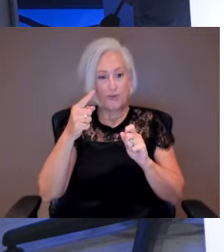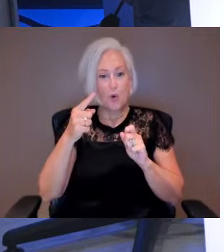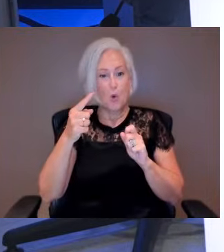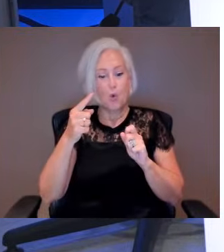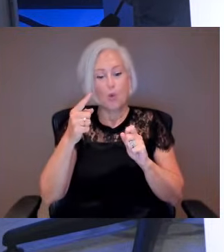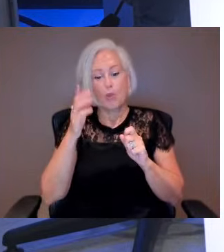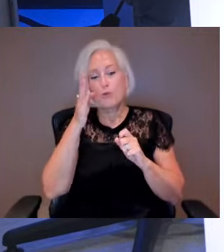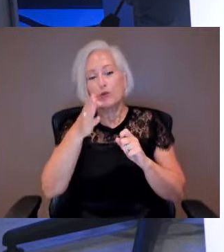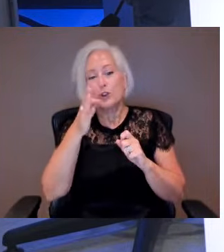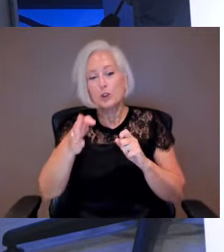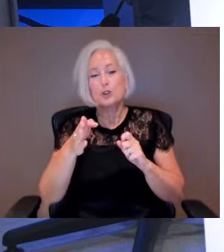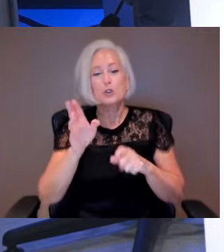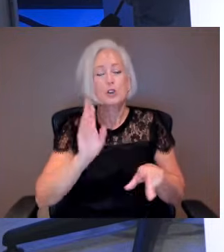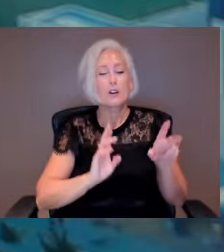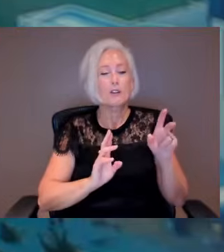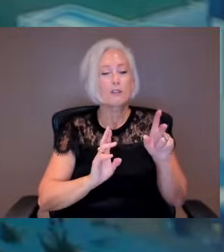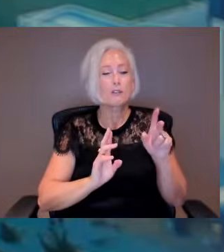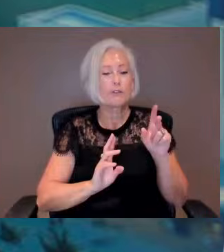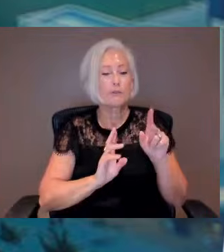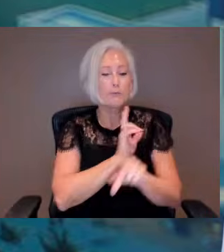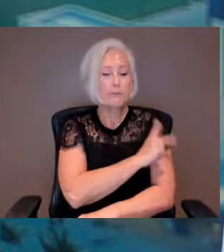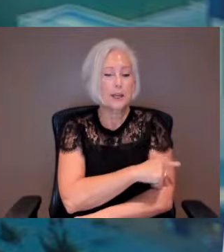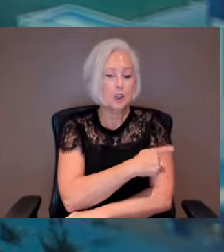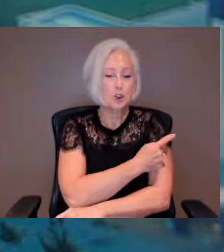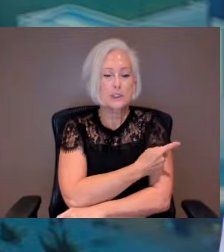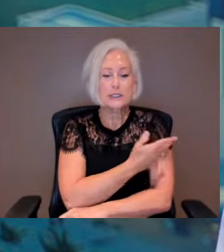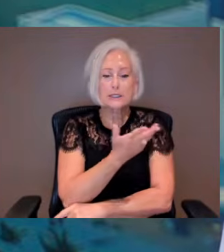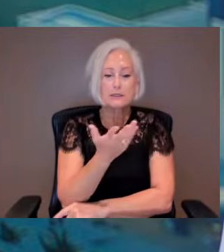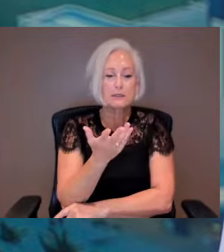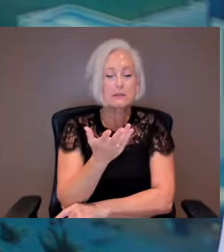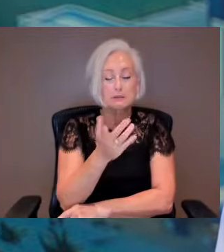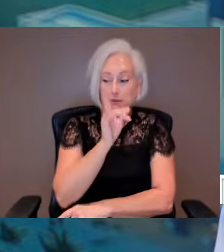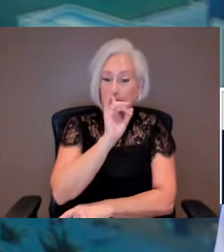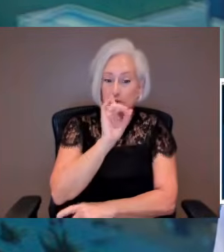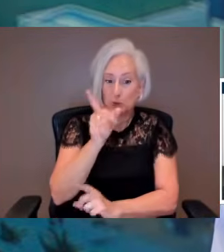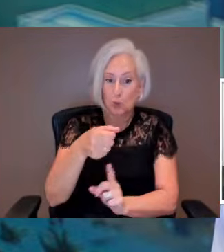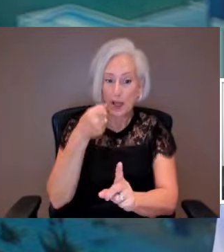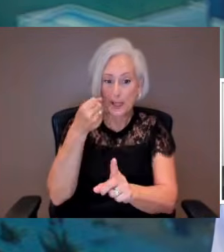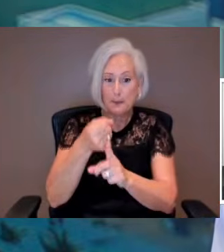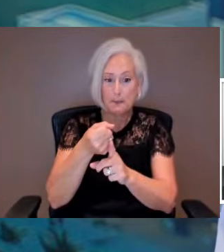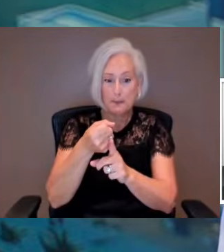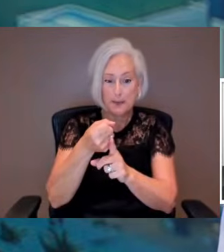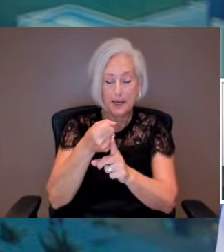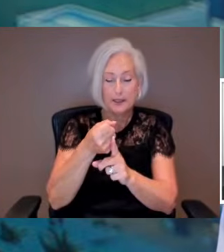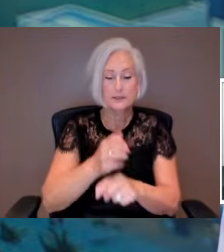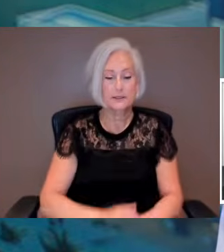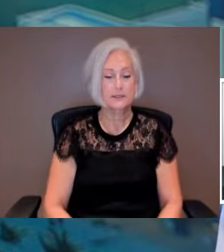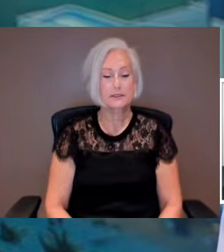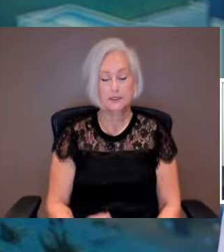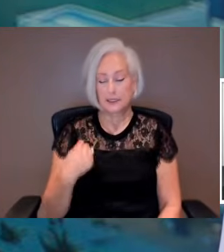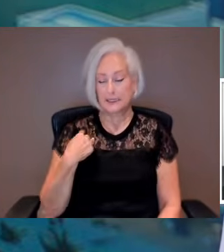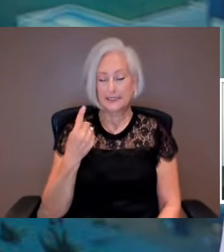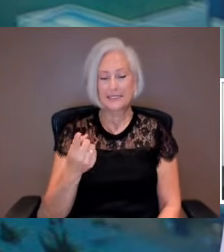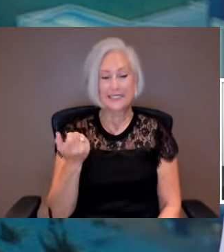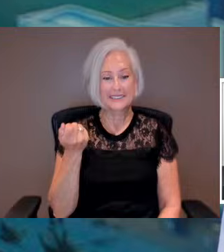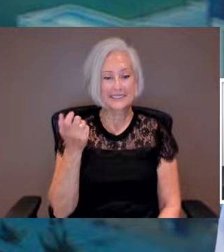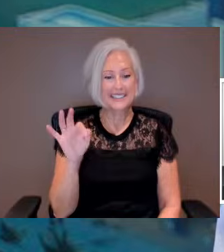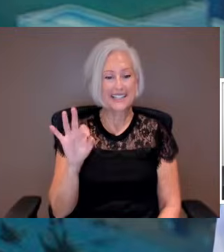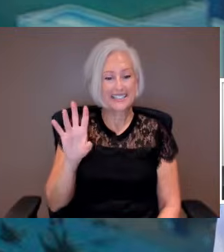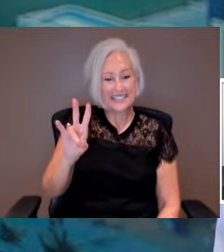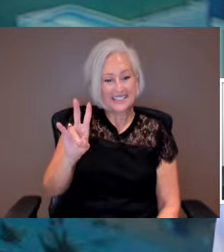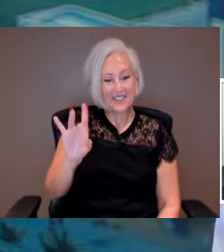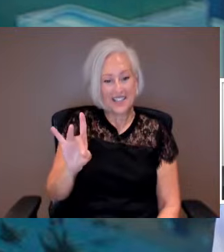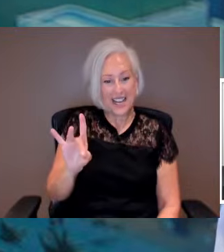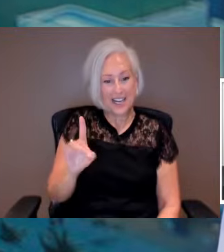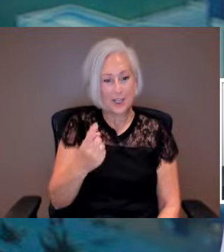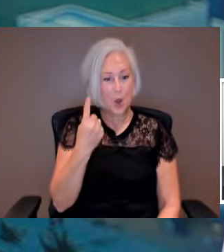cancer in the future? It's had a really big impact. Since 1978, there's essentially been one trial that's